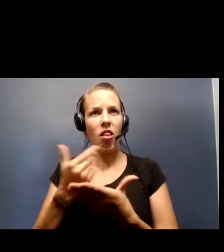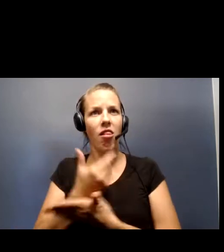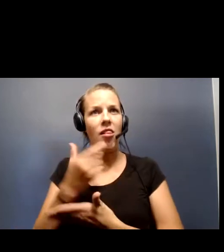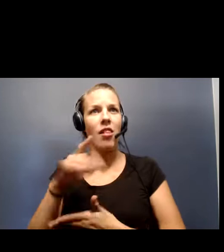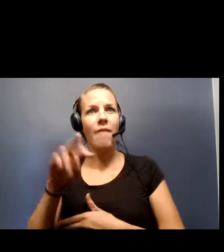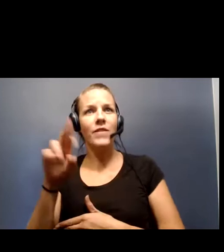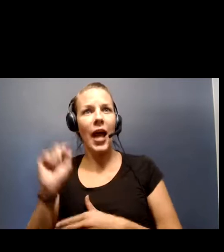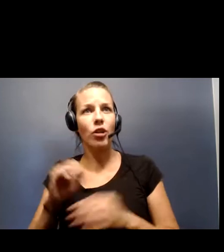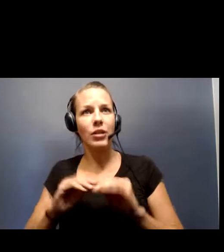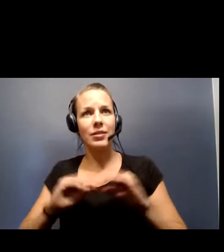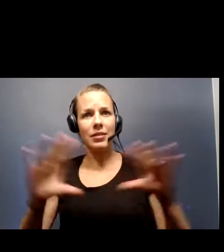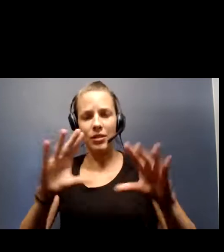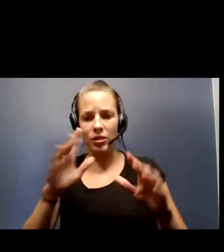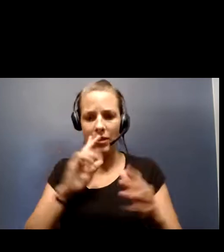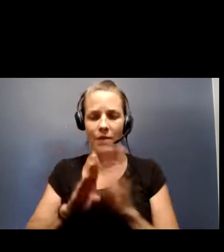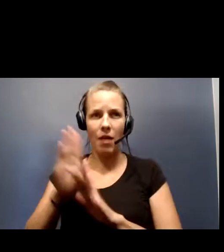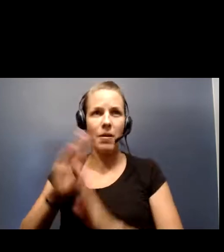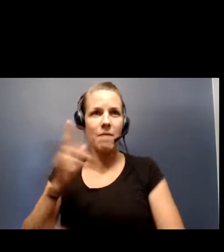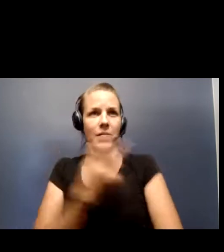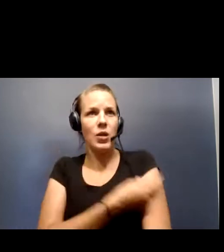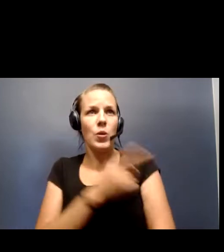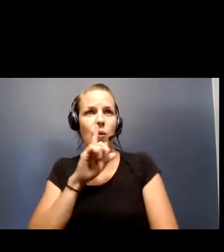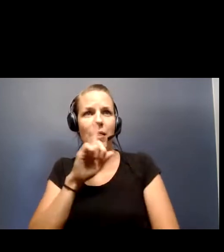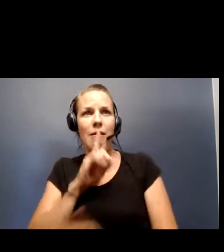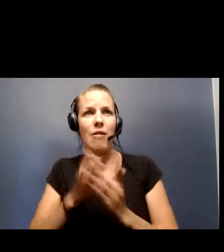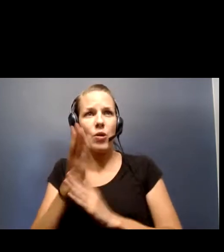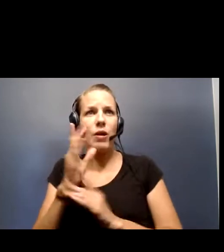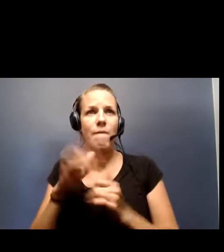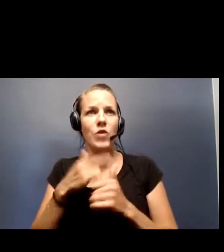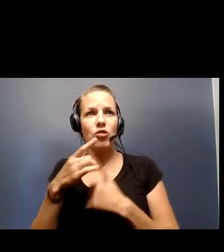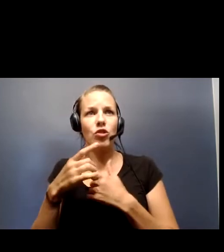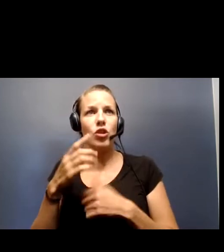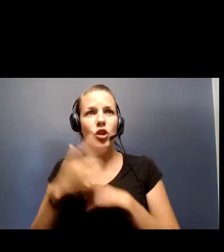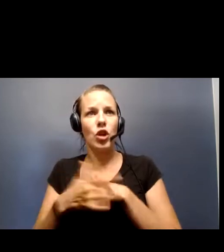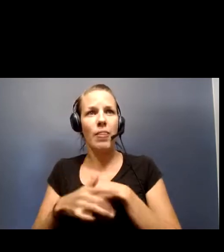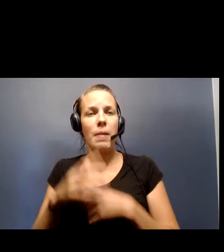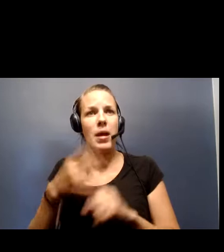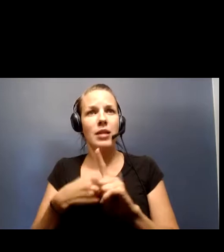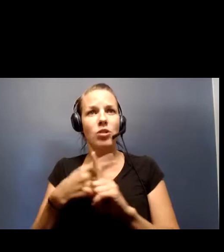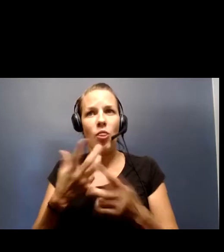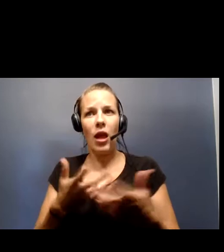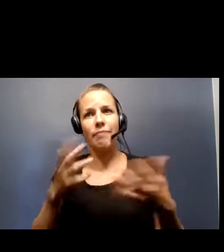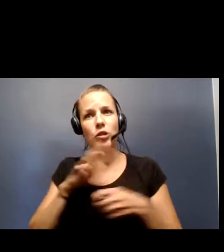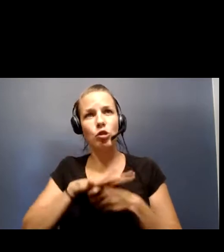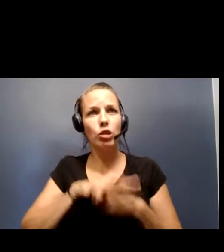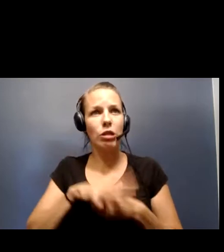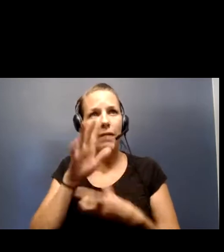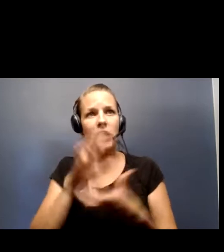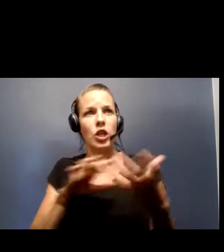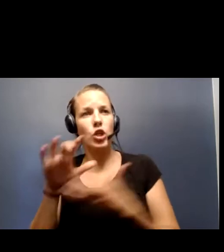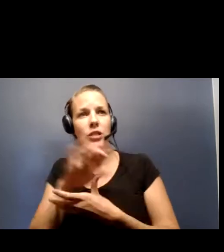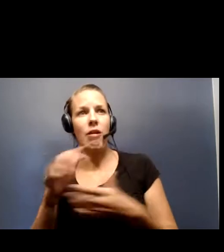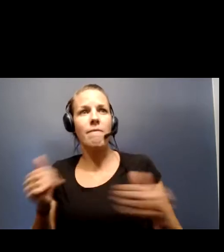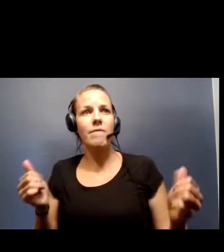developing a vaccine. But first, we really had to get through those first early months where there was a lot of stress, a lot of confusion, a lot of